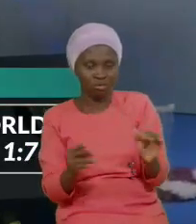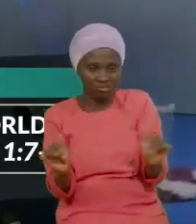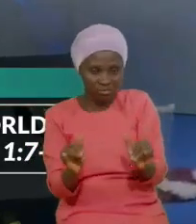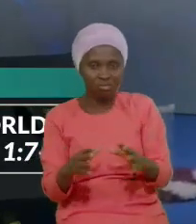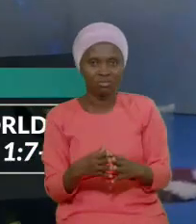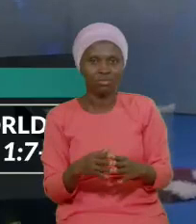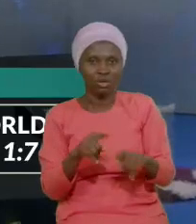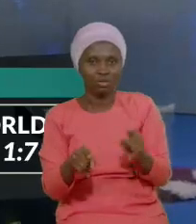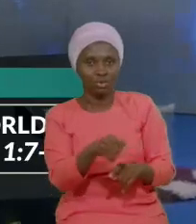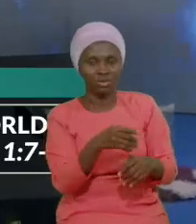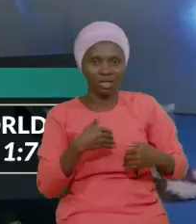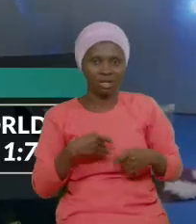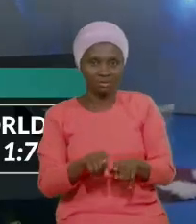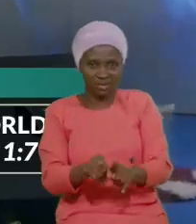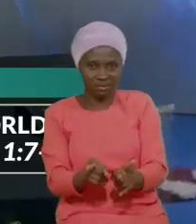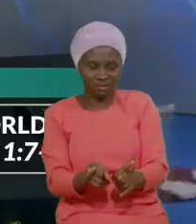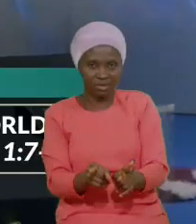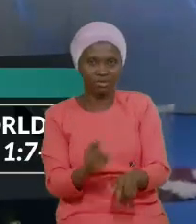different functions.